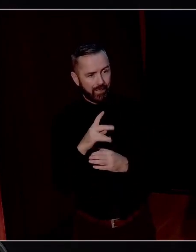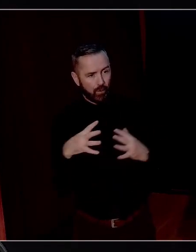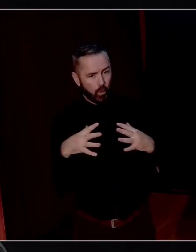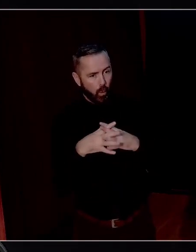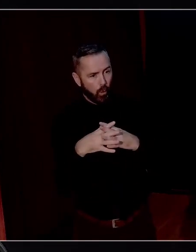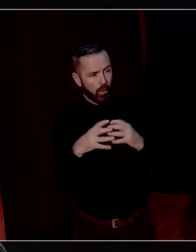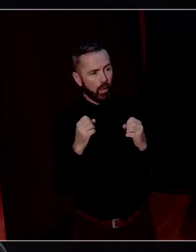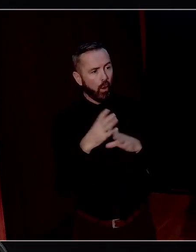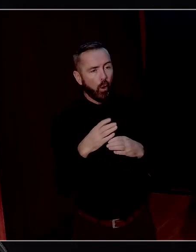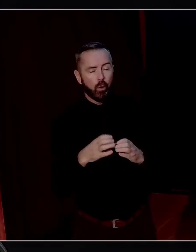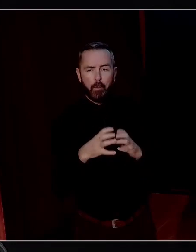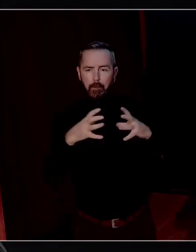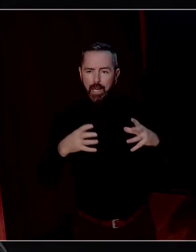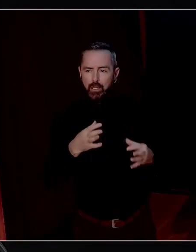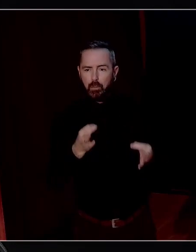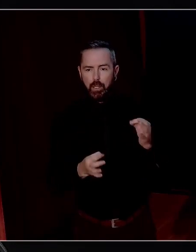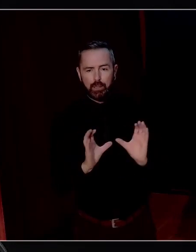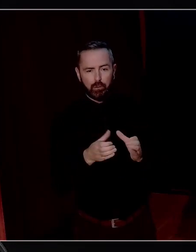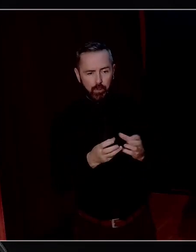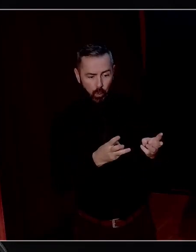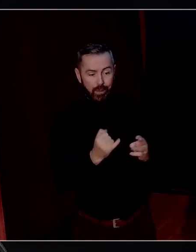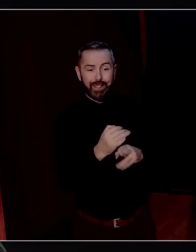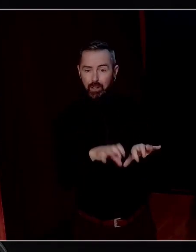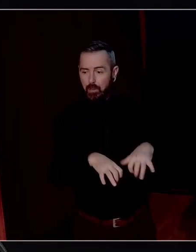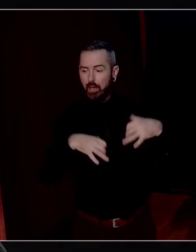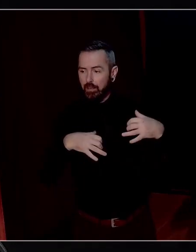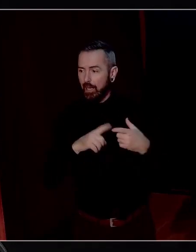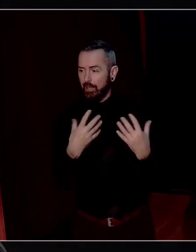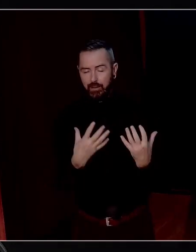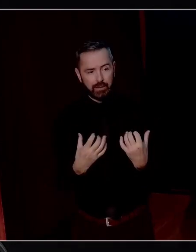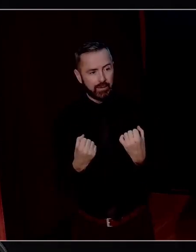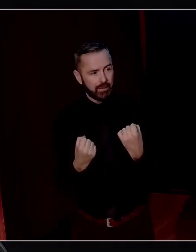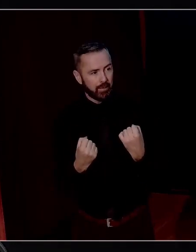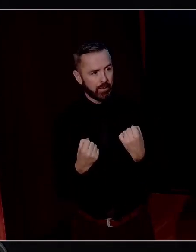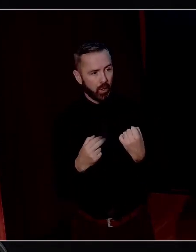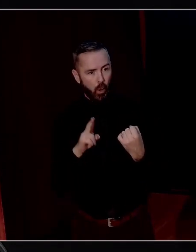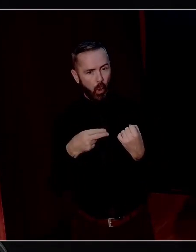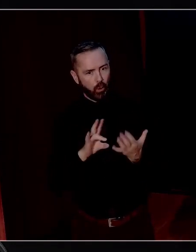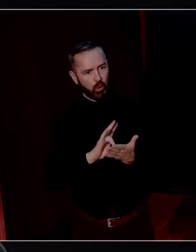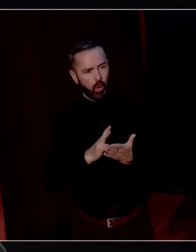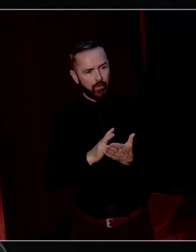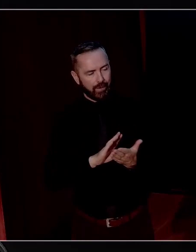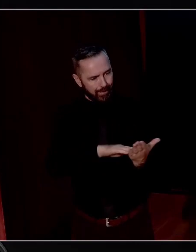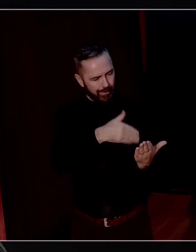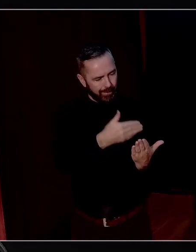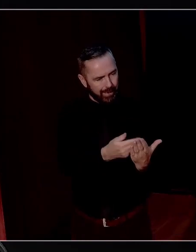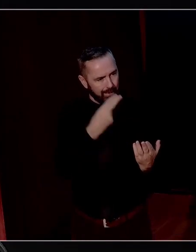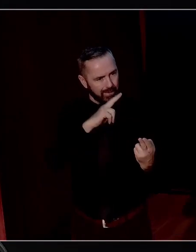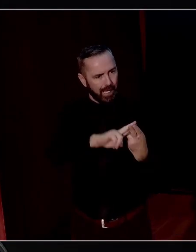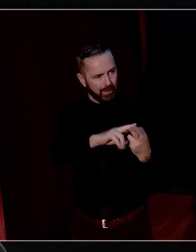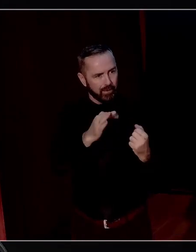major political groups were working within Parliament and accepting the unqualified legitimacy of that